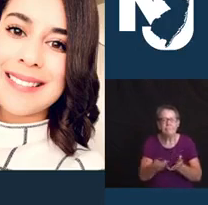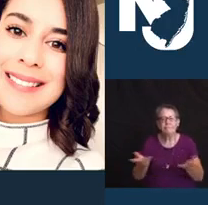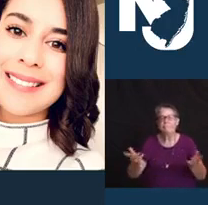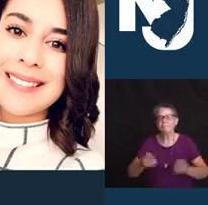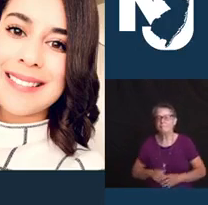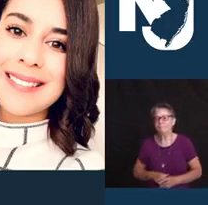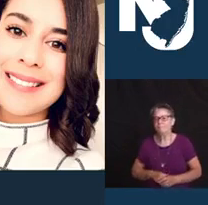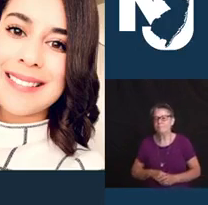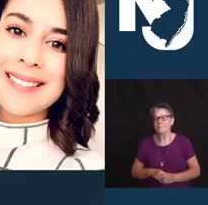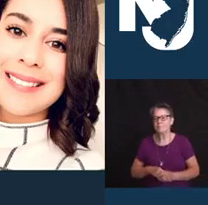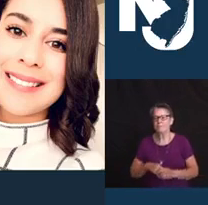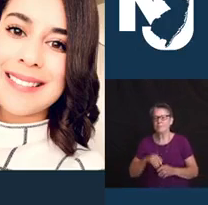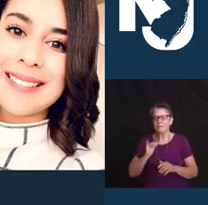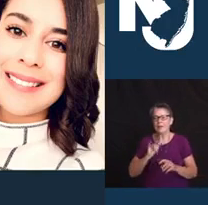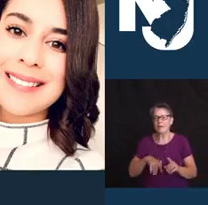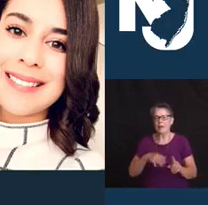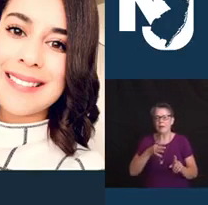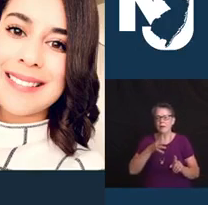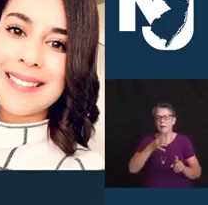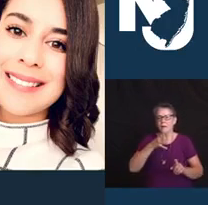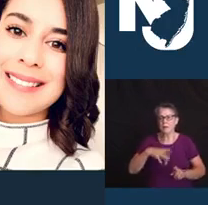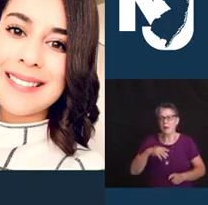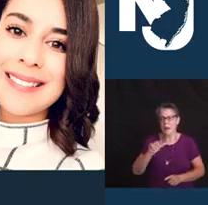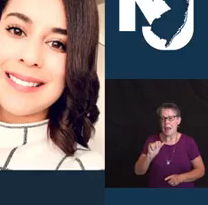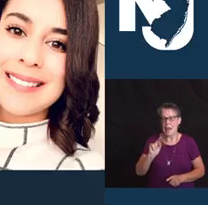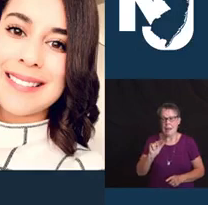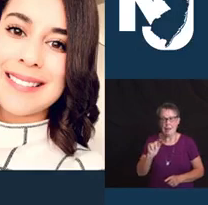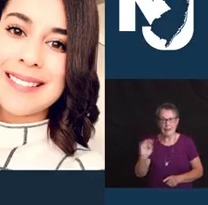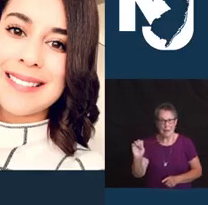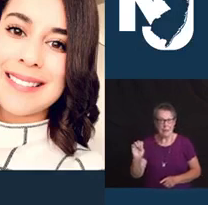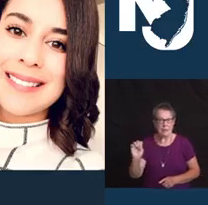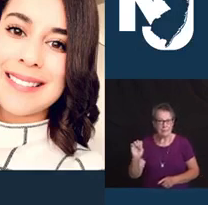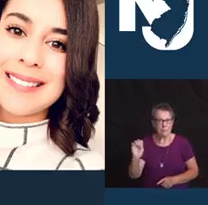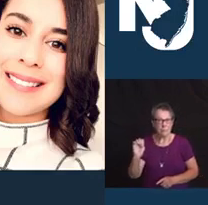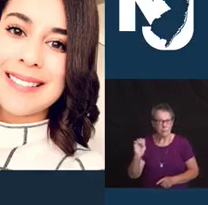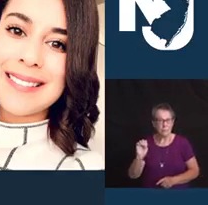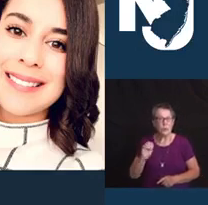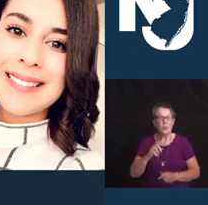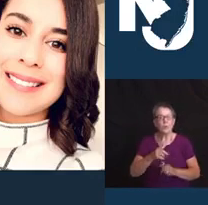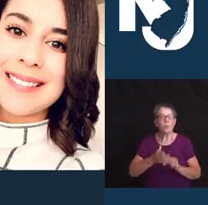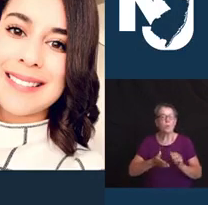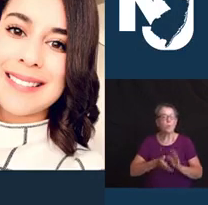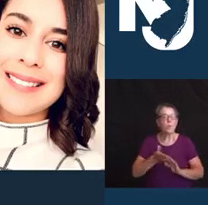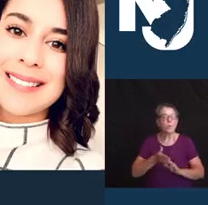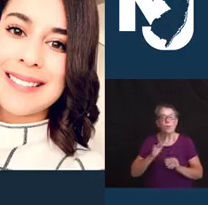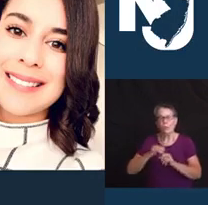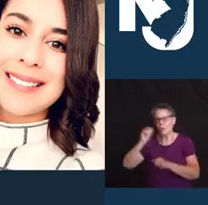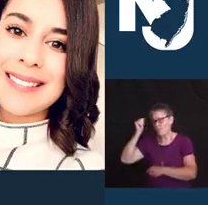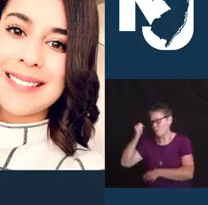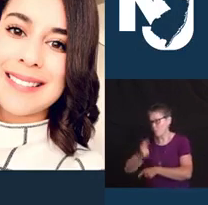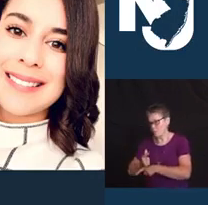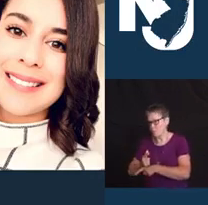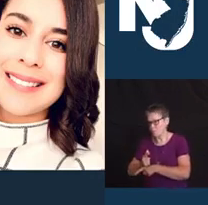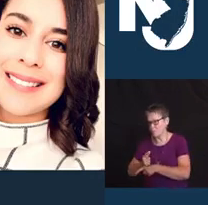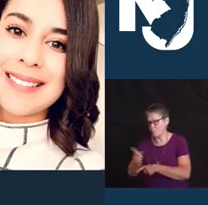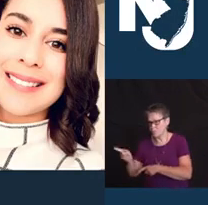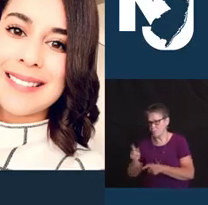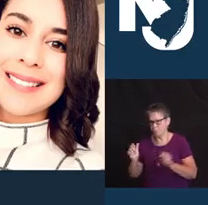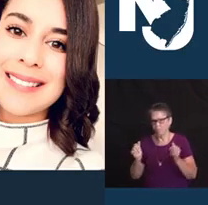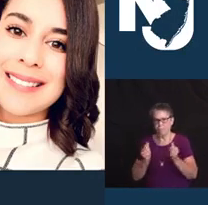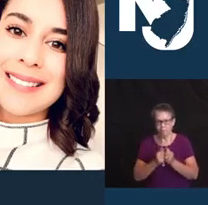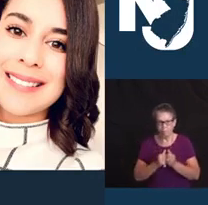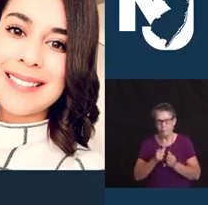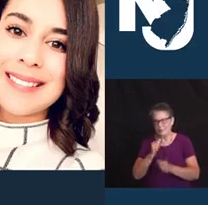work with the New Jersey Economic Development Authority to receive a grant that kept Guatapan's ovens hot and their customers'